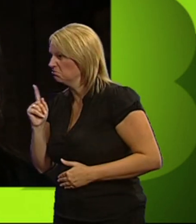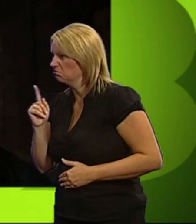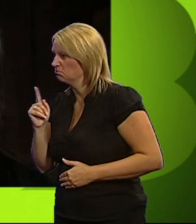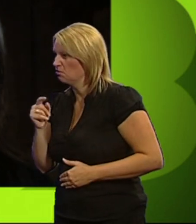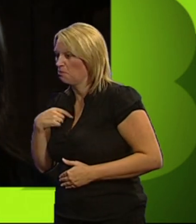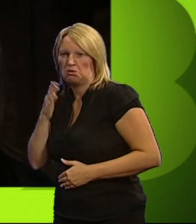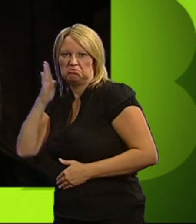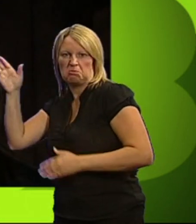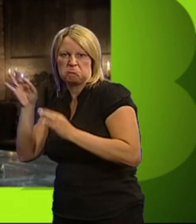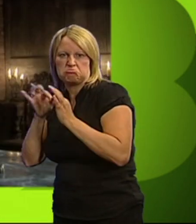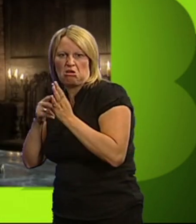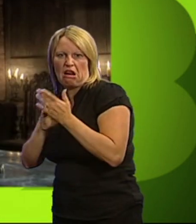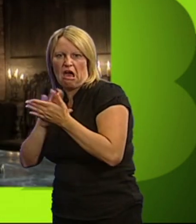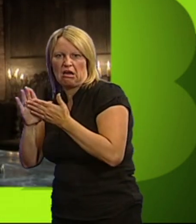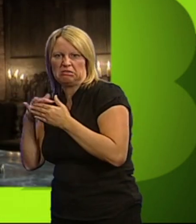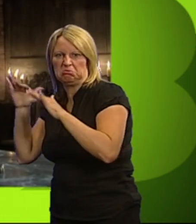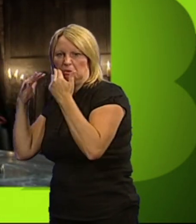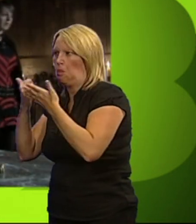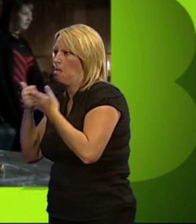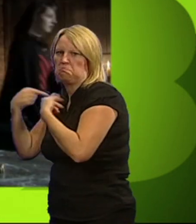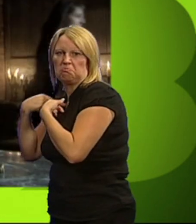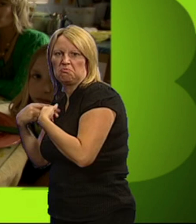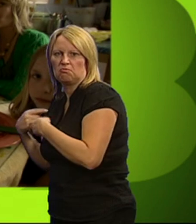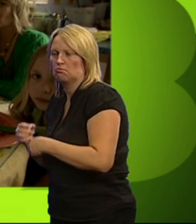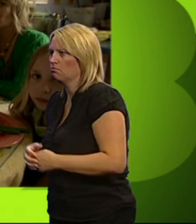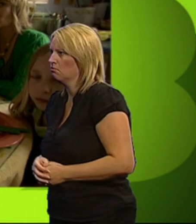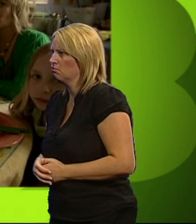it. I'm going to the Branners. At least I'll get some attention around there.